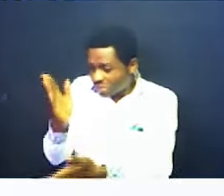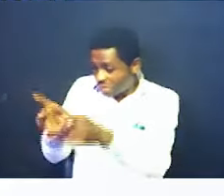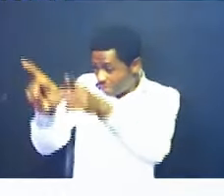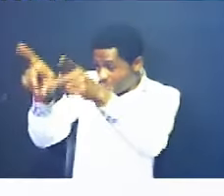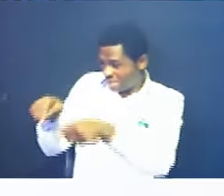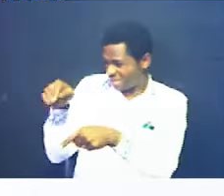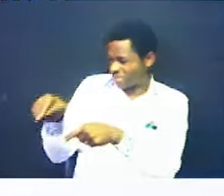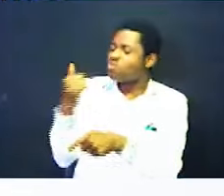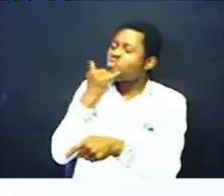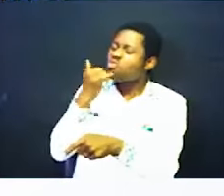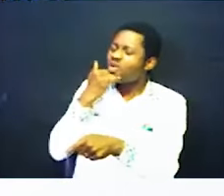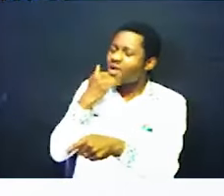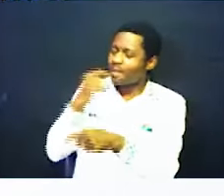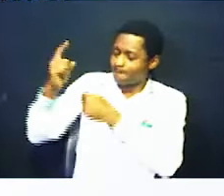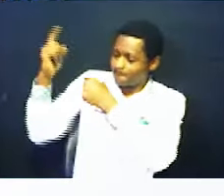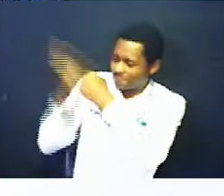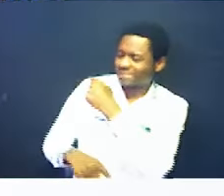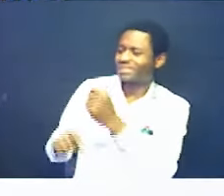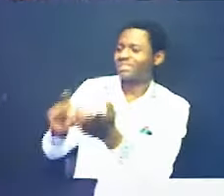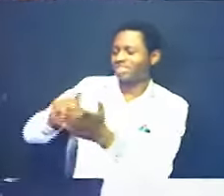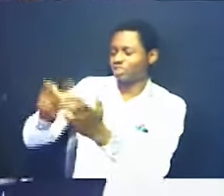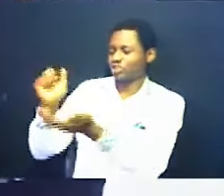So in